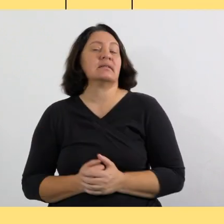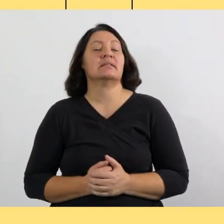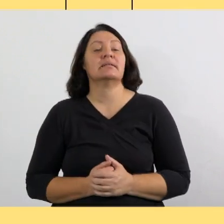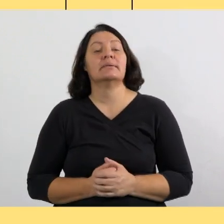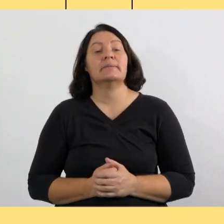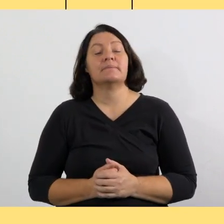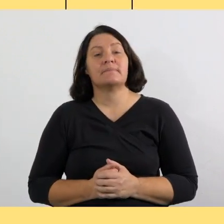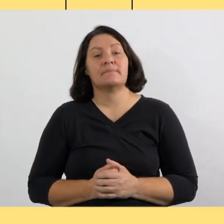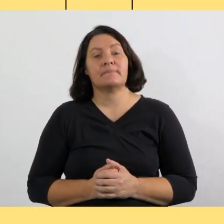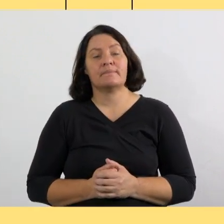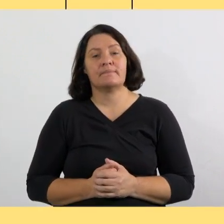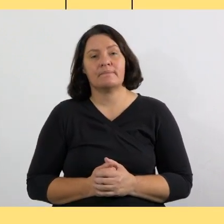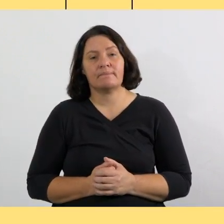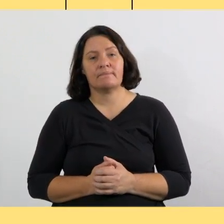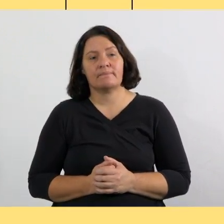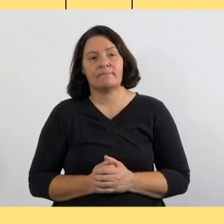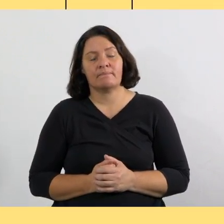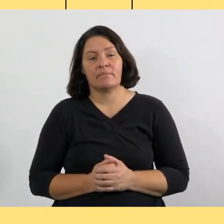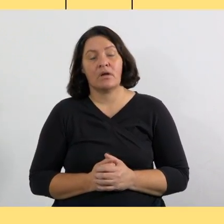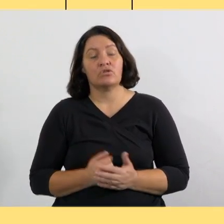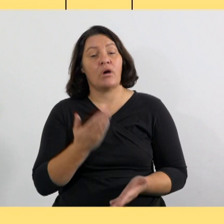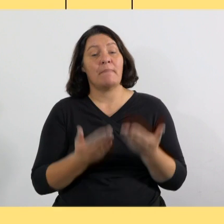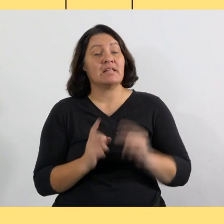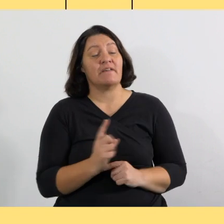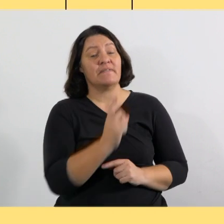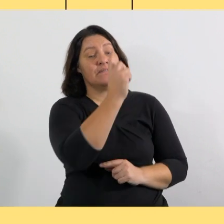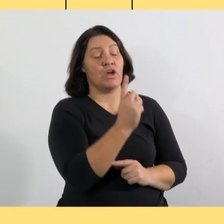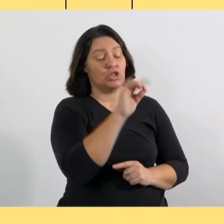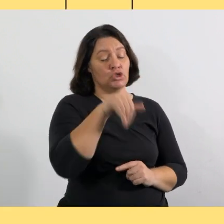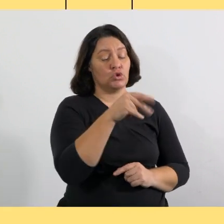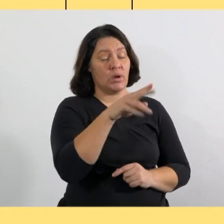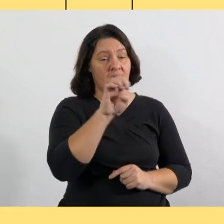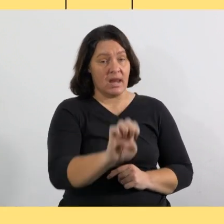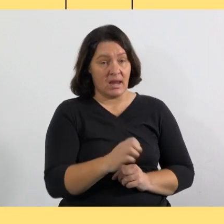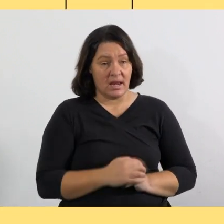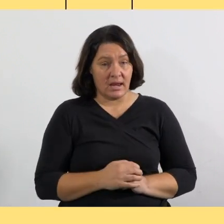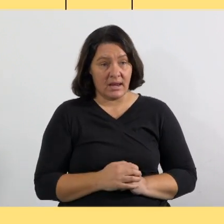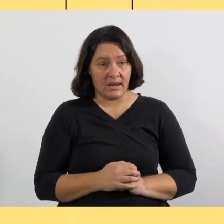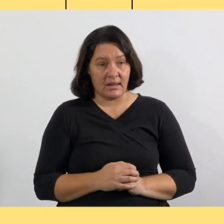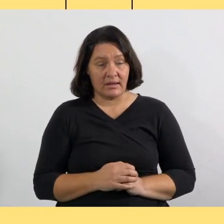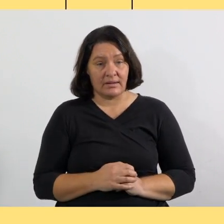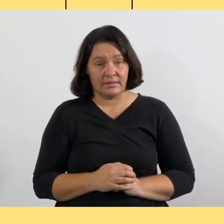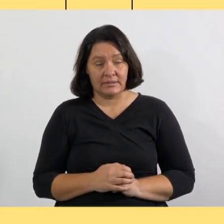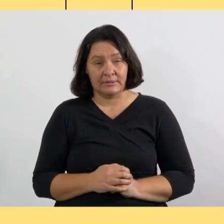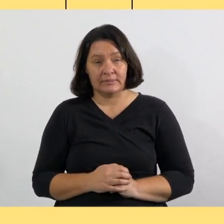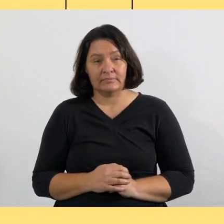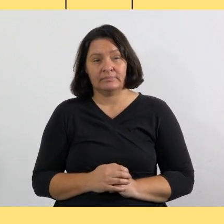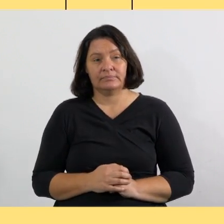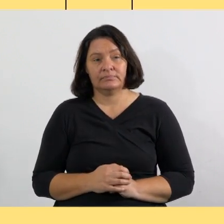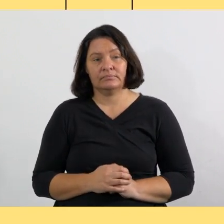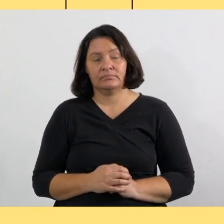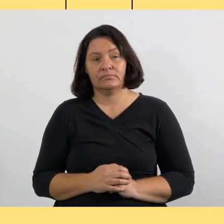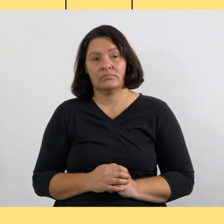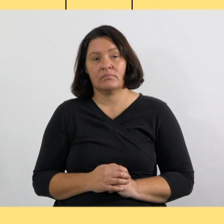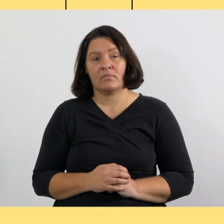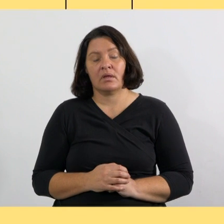of June. So I have my June here on the 1st. I will bring my balance. Is my